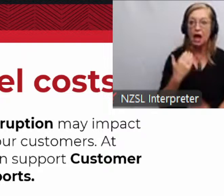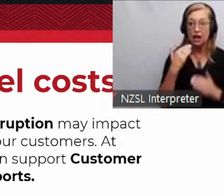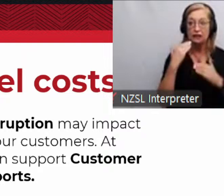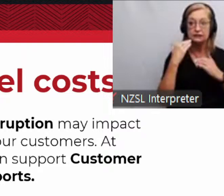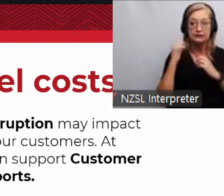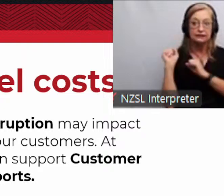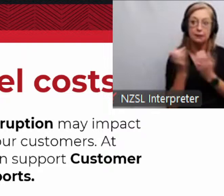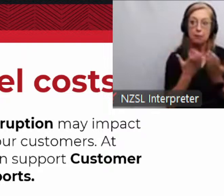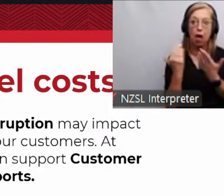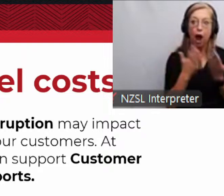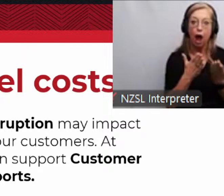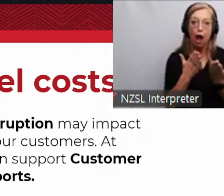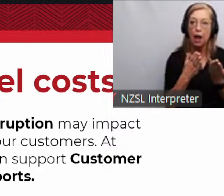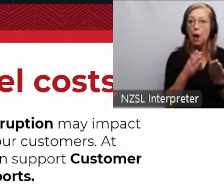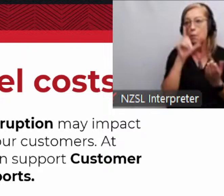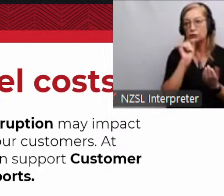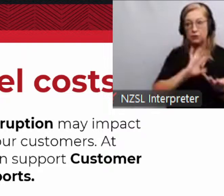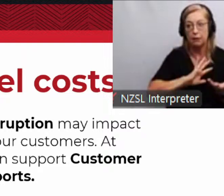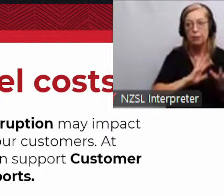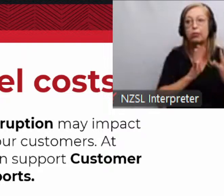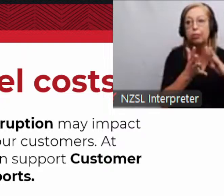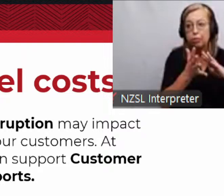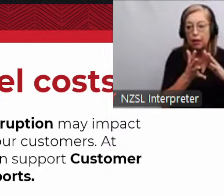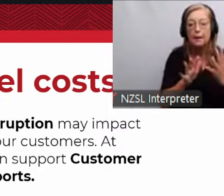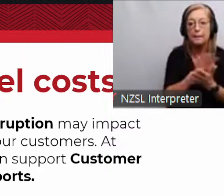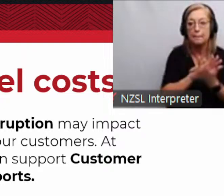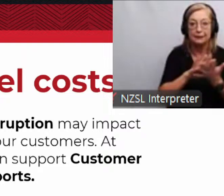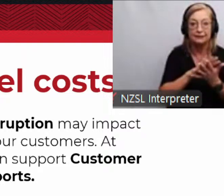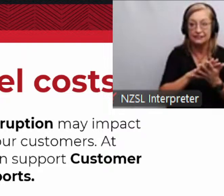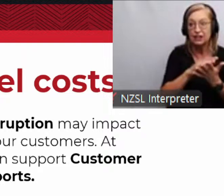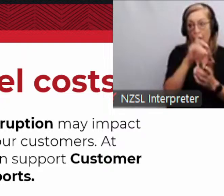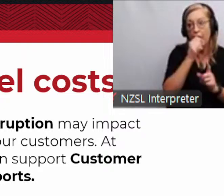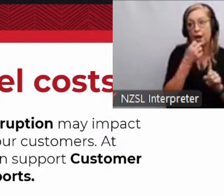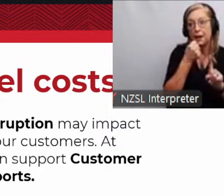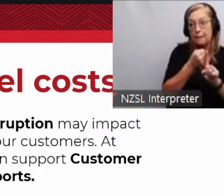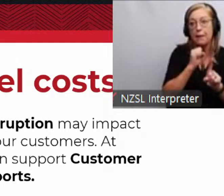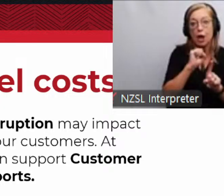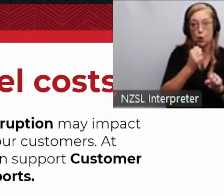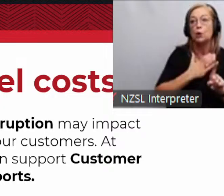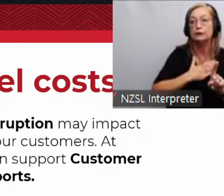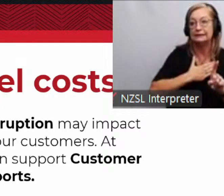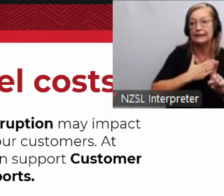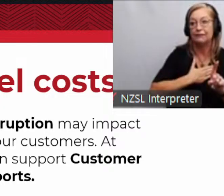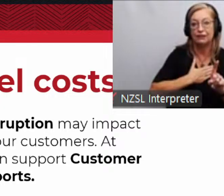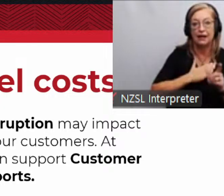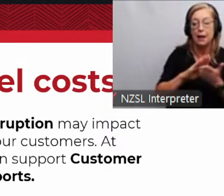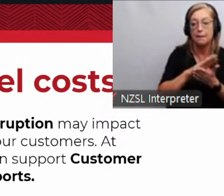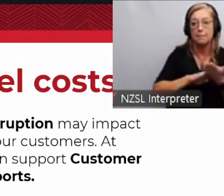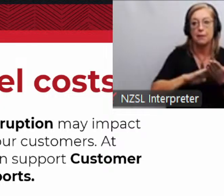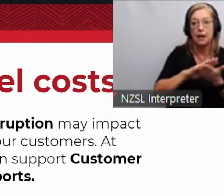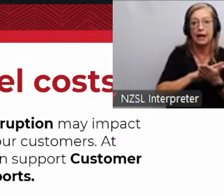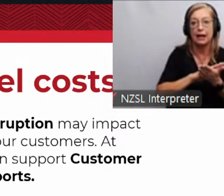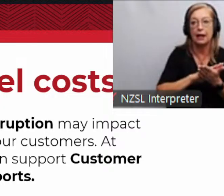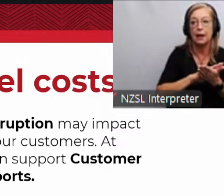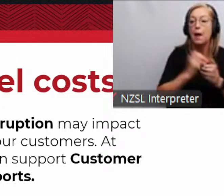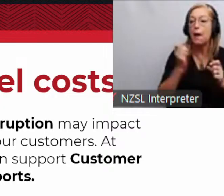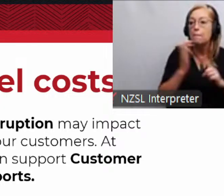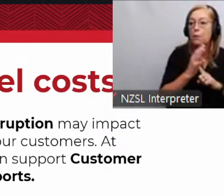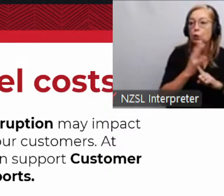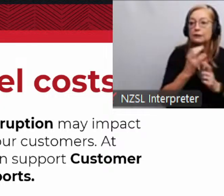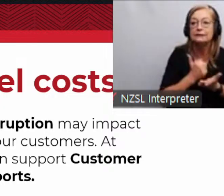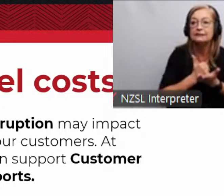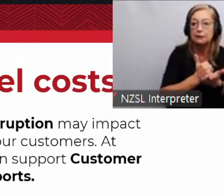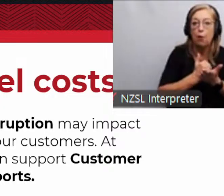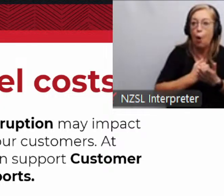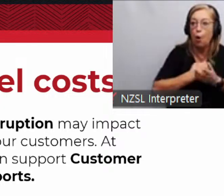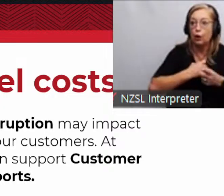impact your safety, essentially, and continuity of your essential supports.